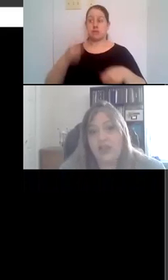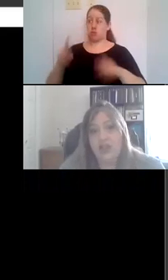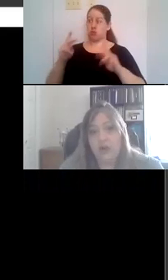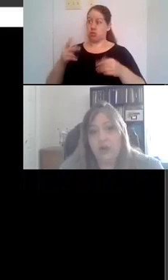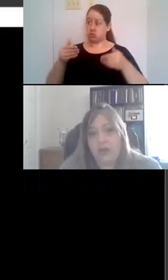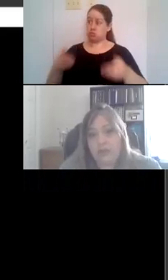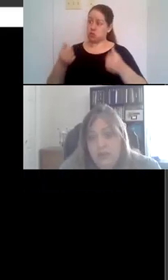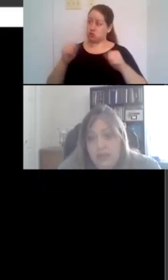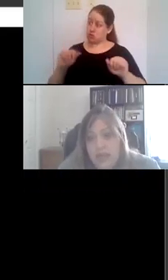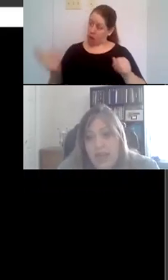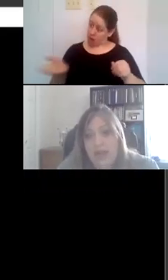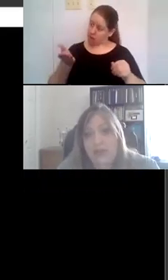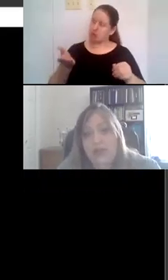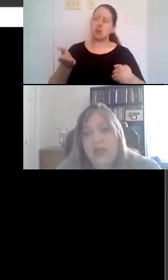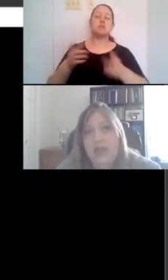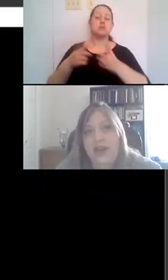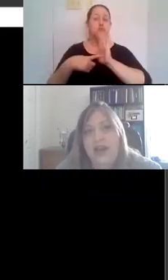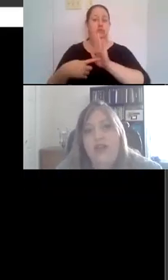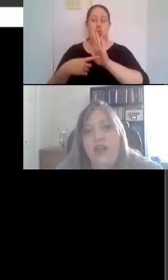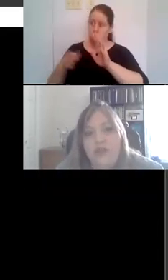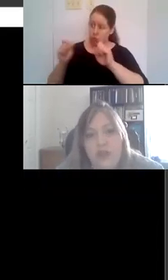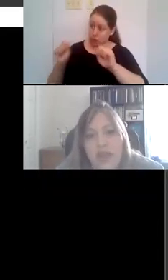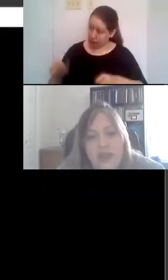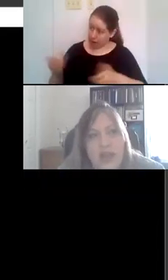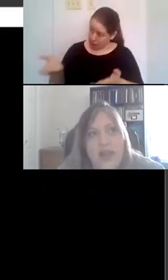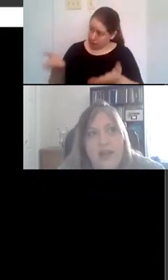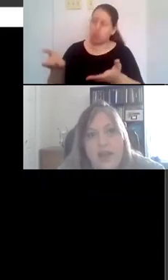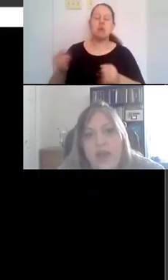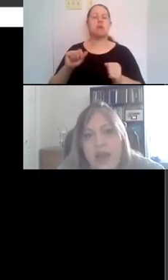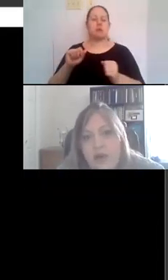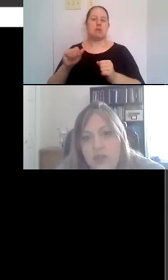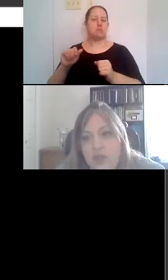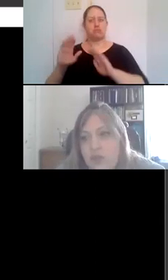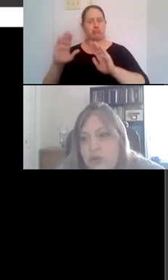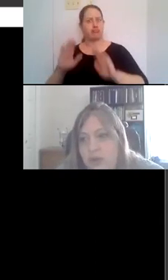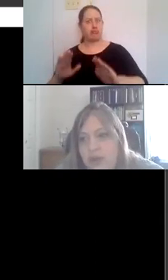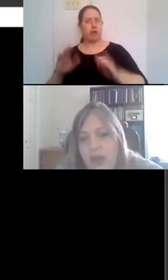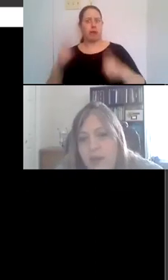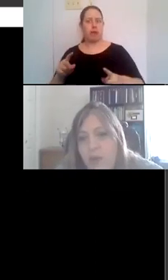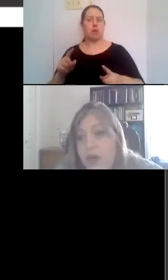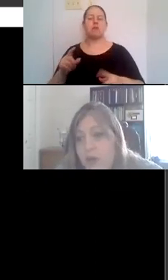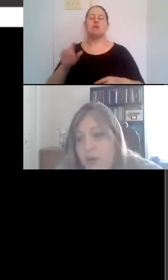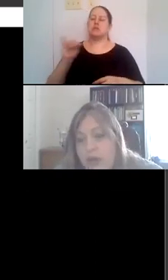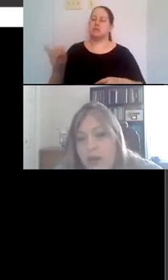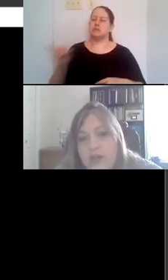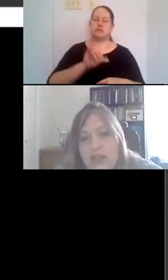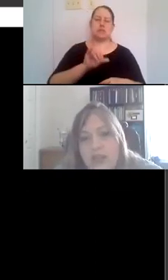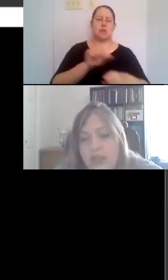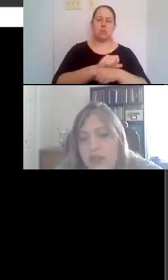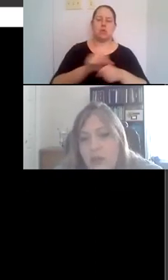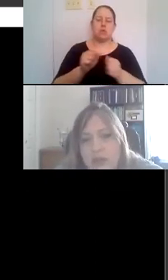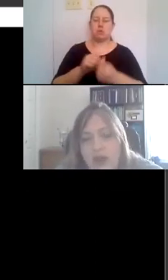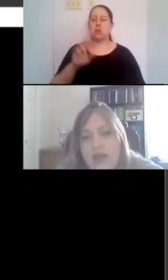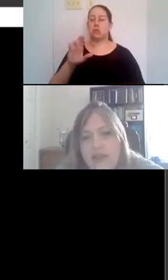and show them that they can do it, they do great. And that was true with working with Rick